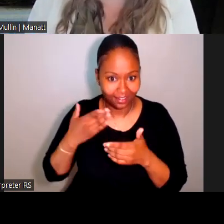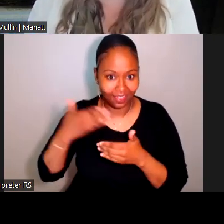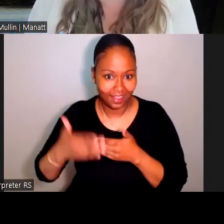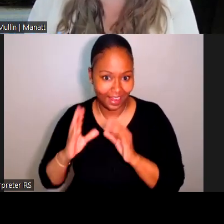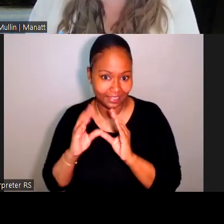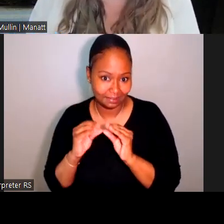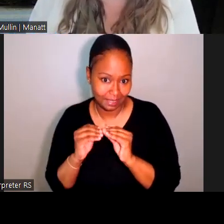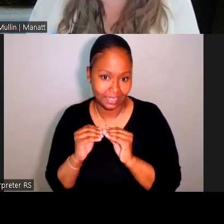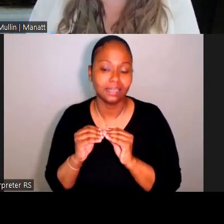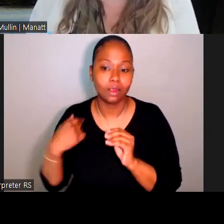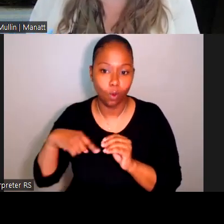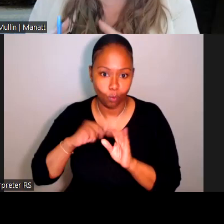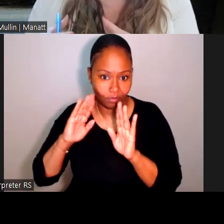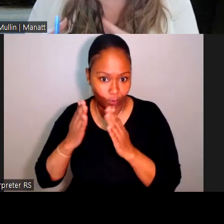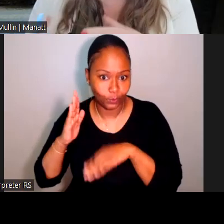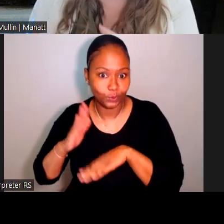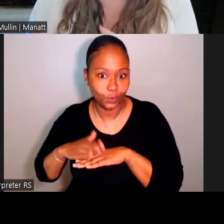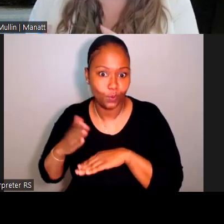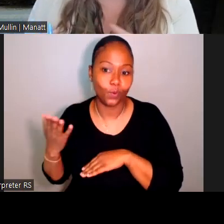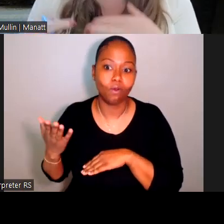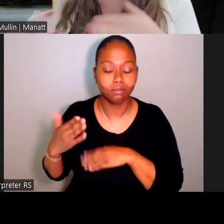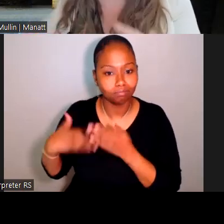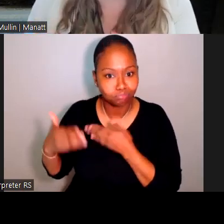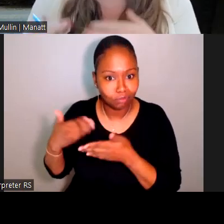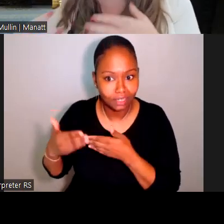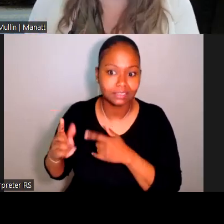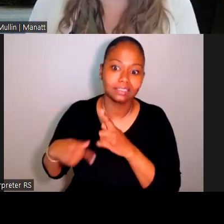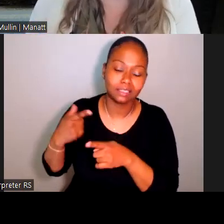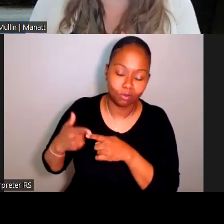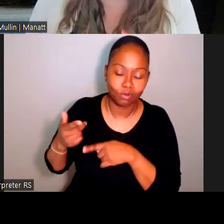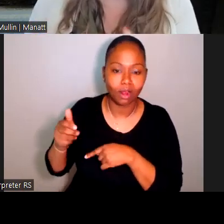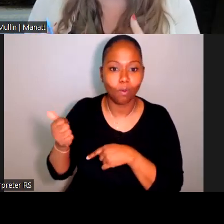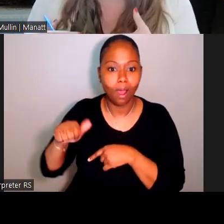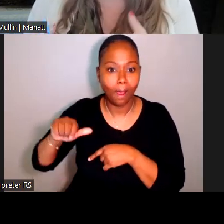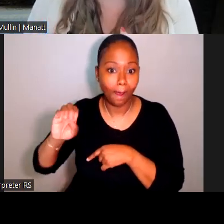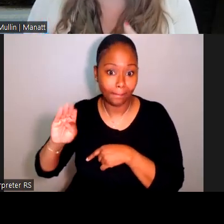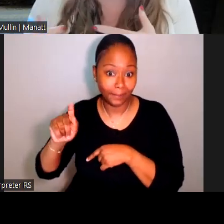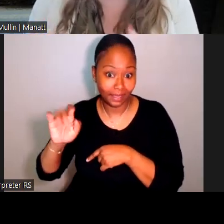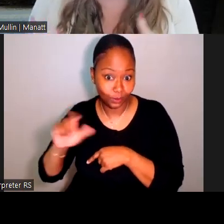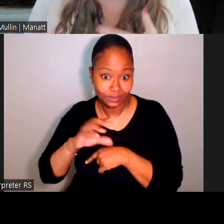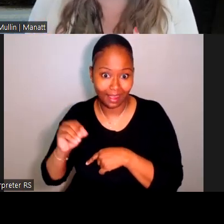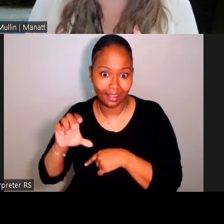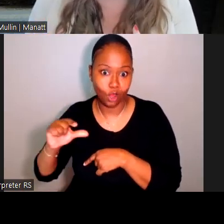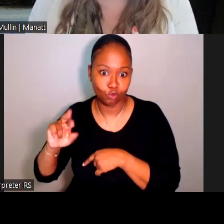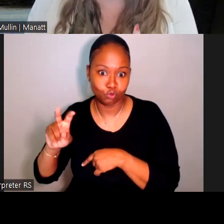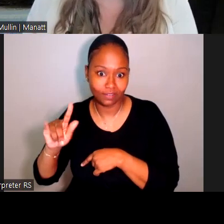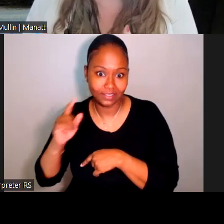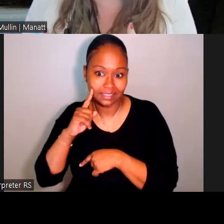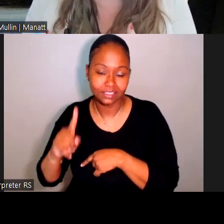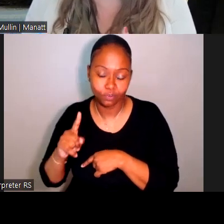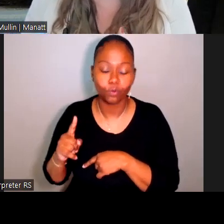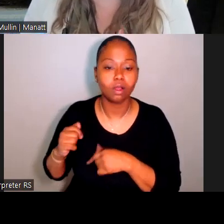meeting, we'll focus much more on the process around appeals and grievances for residents and loved